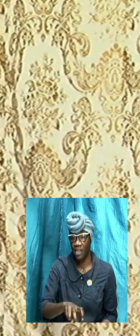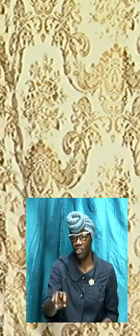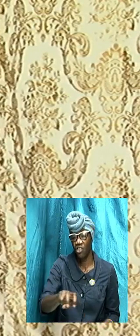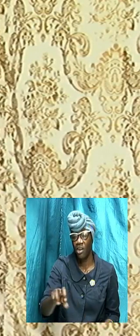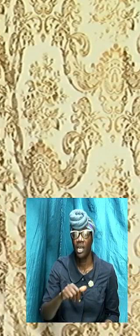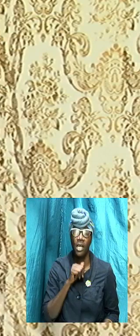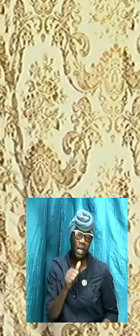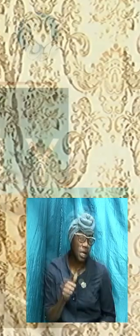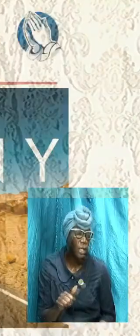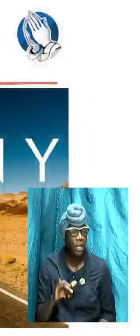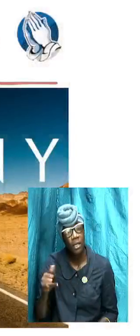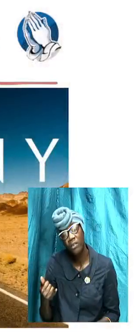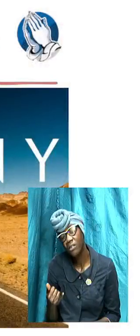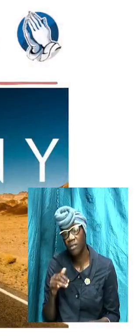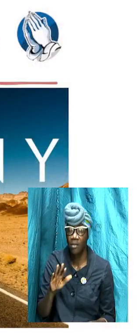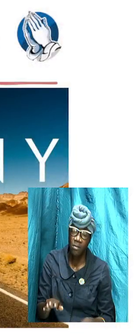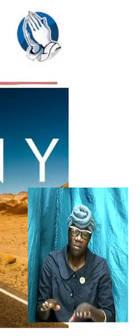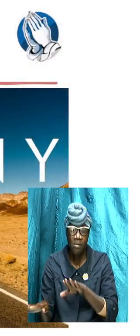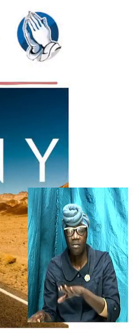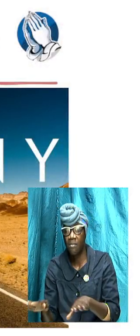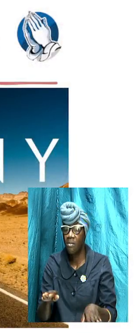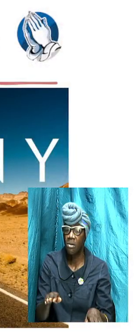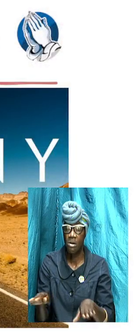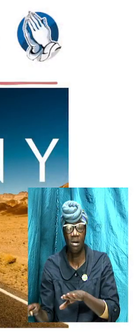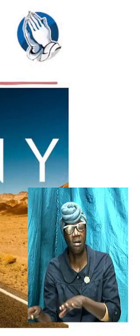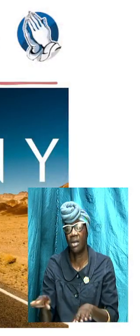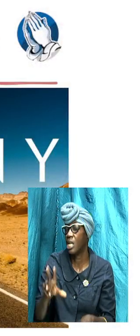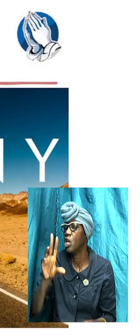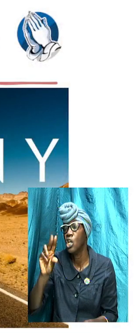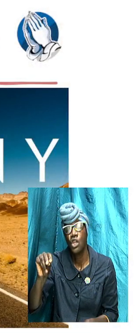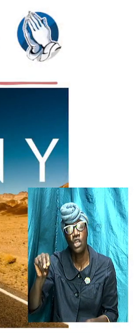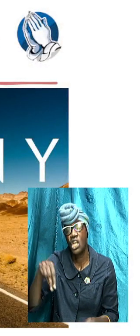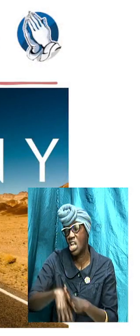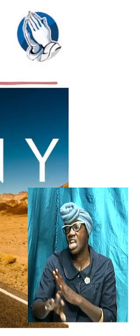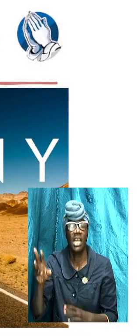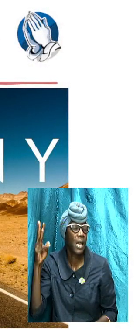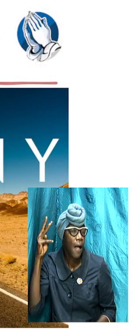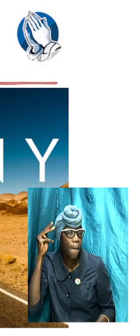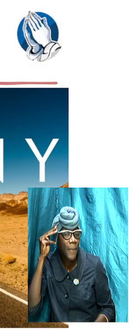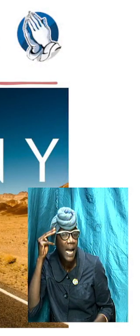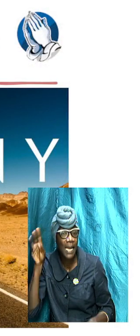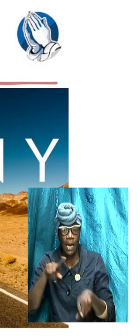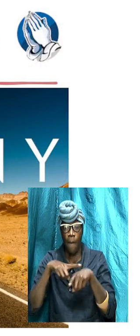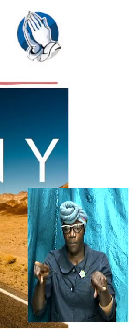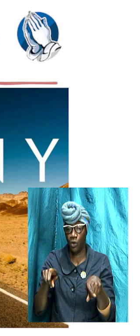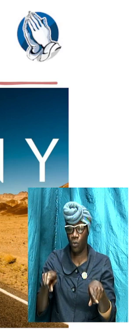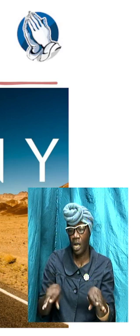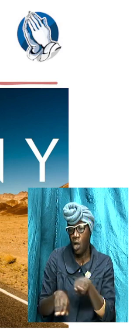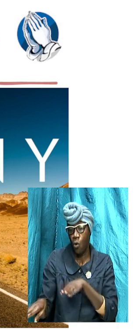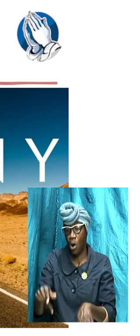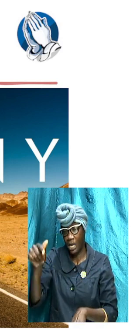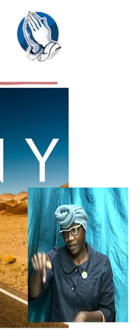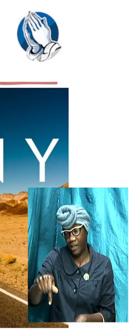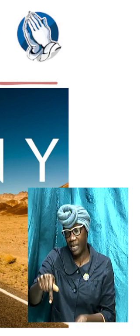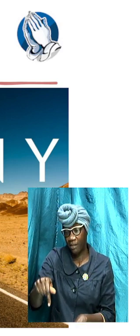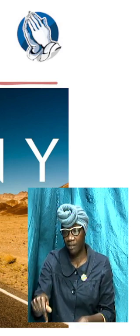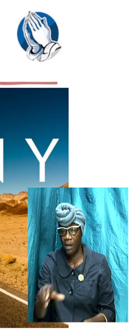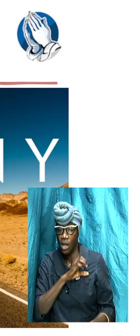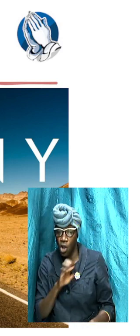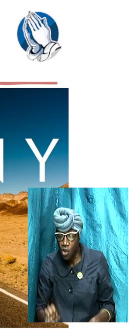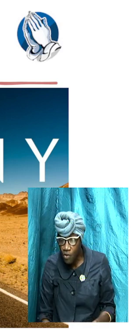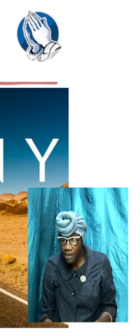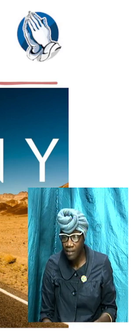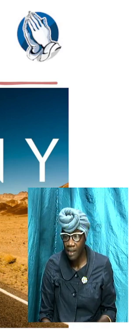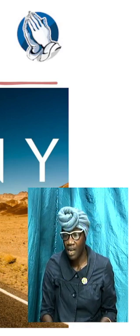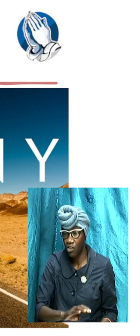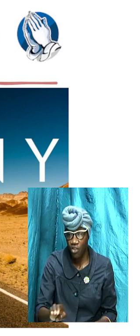aimlessly. We're not just walking with nothing in mind, but we are walking this Christian journey because there is a